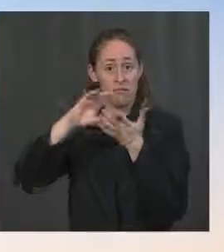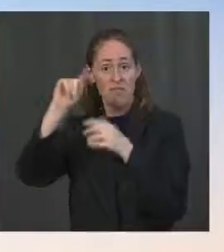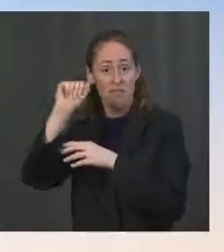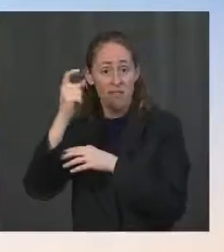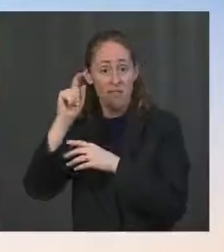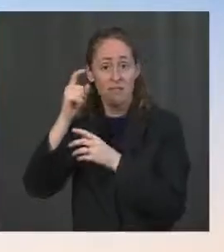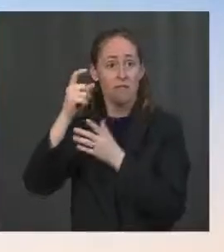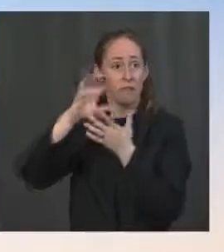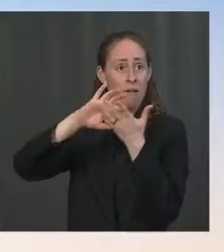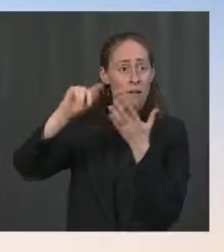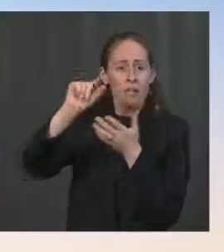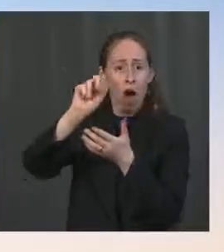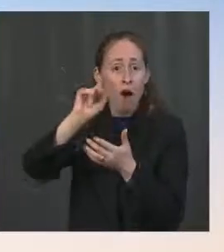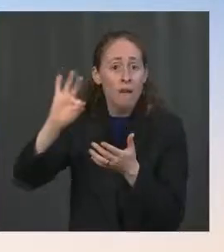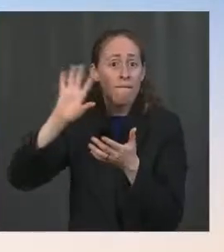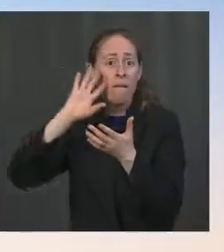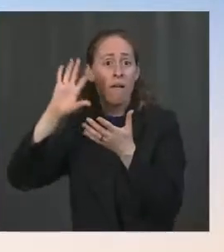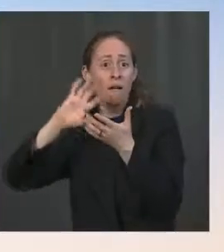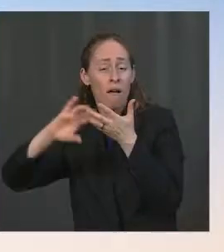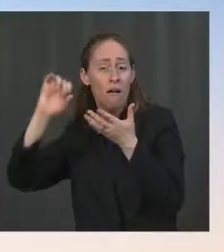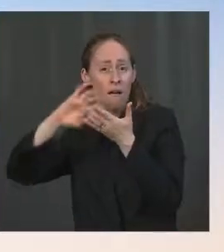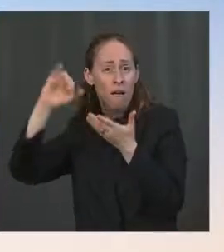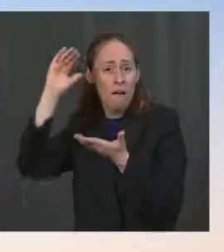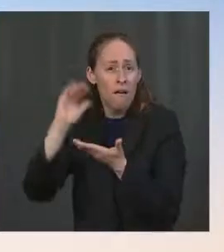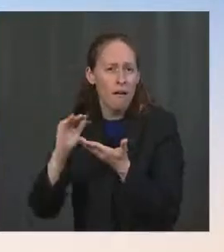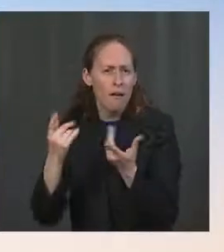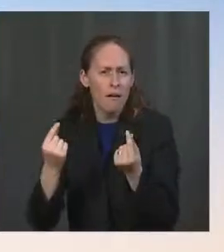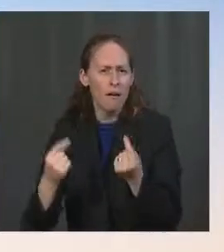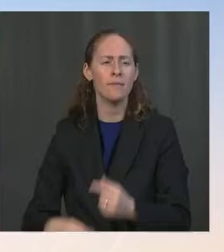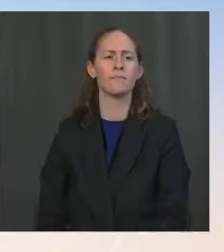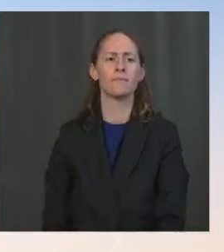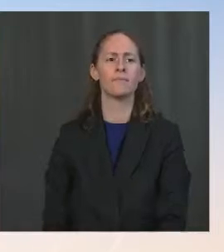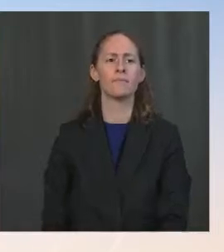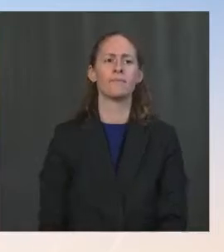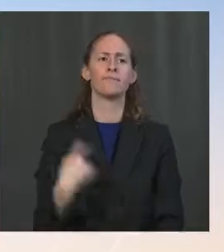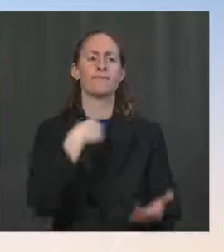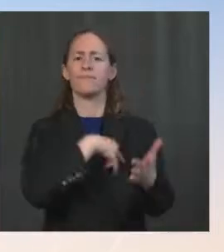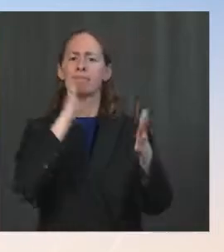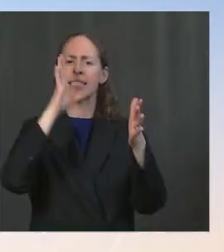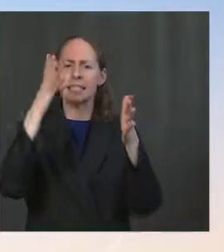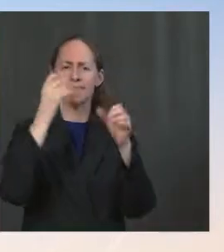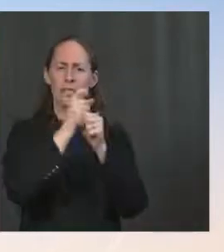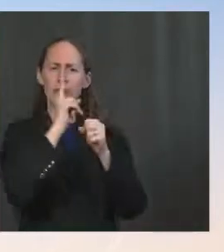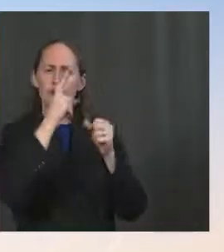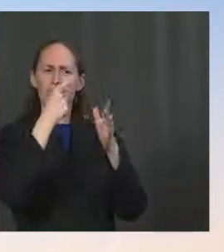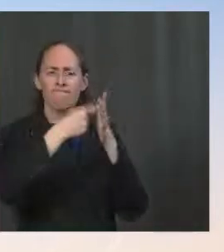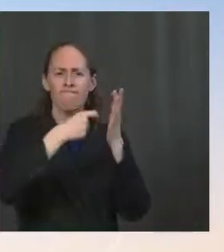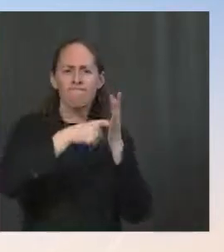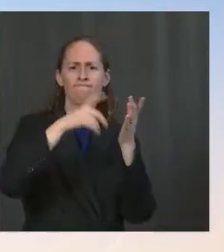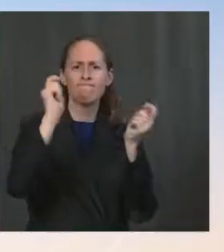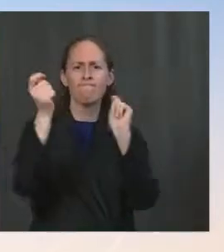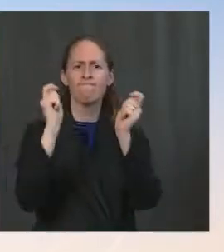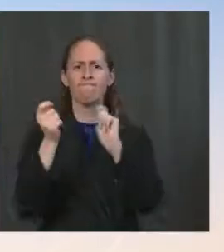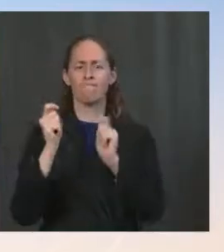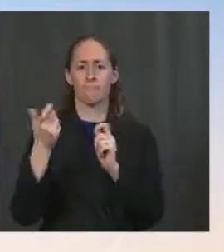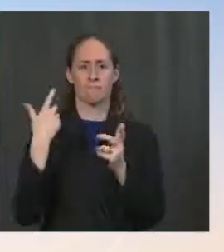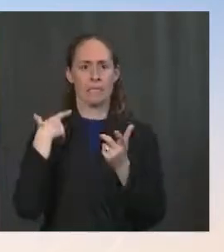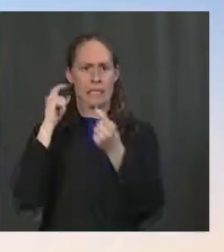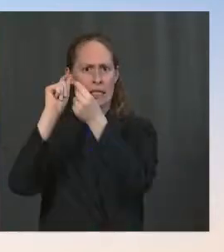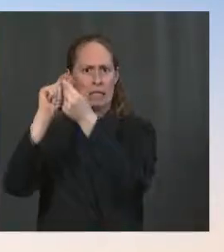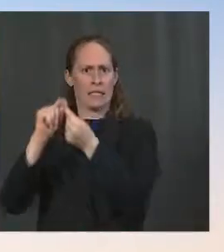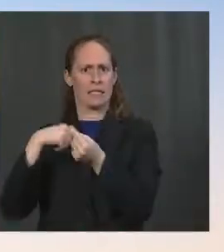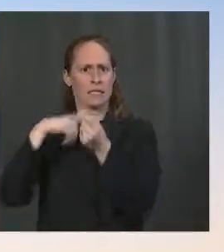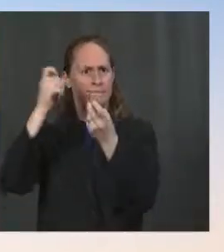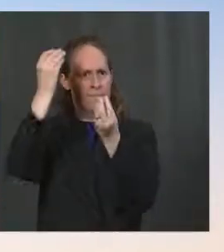there's obviously an ongoing review of a range of tariffs. I have nothing to report on that at this point in time. We're right now in the stage of